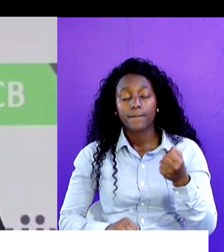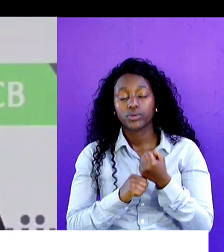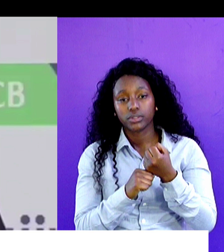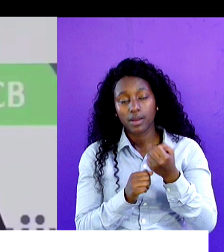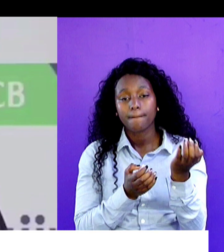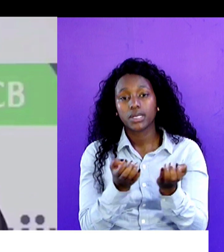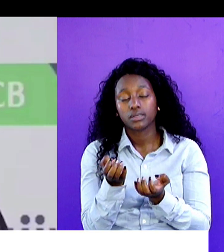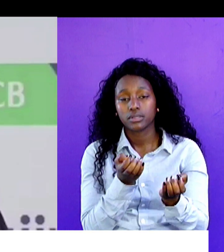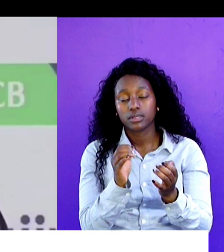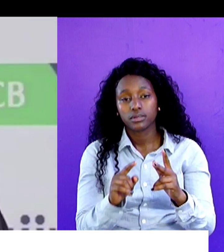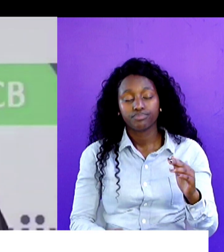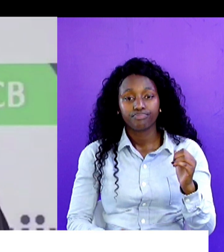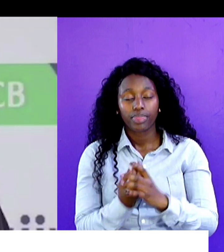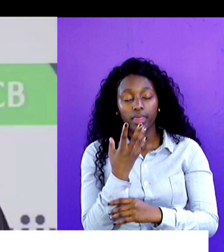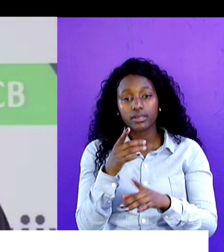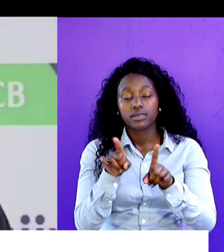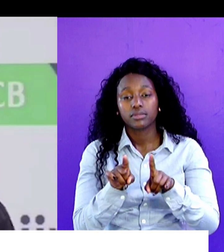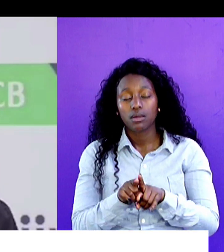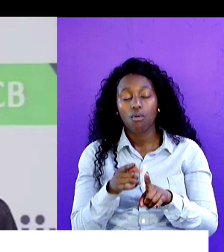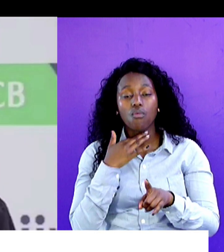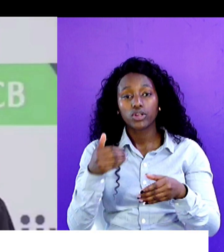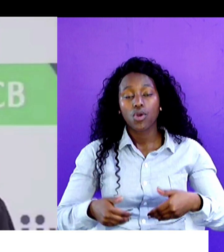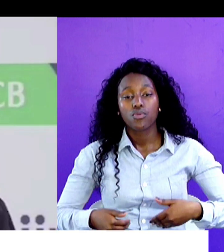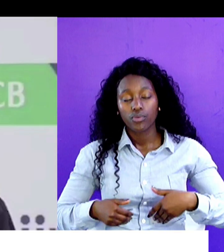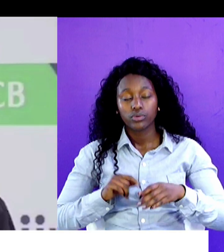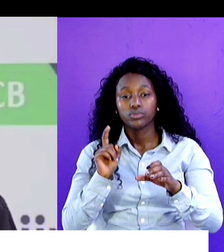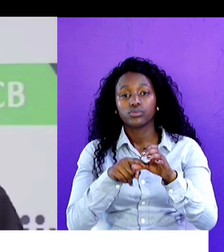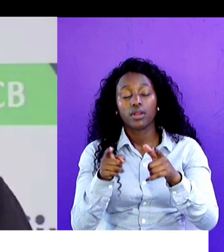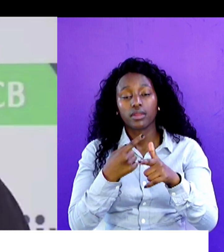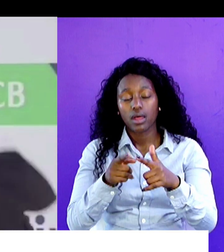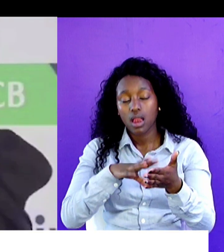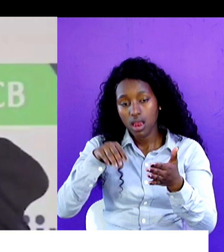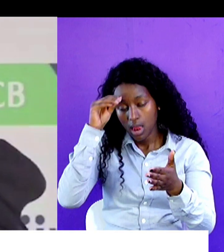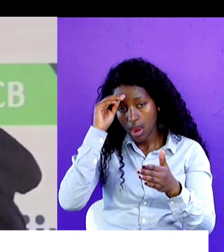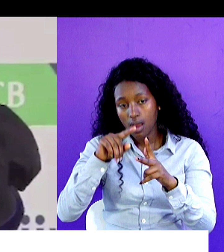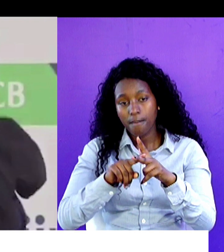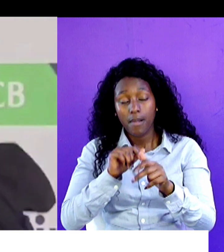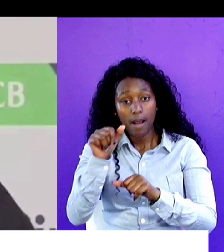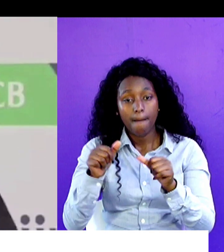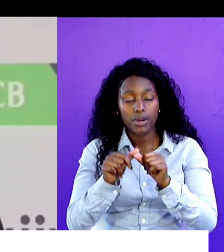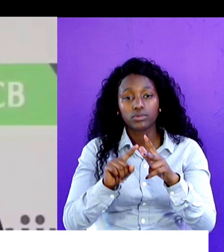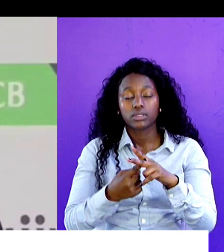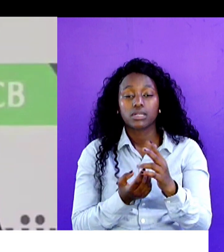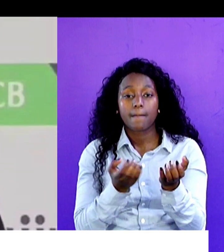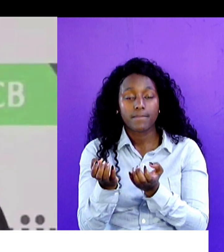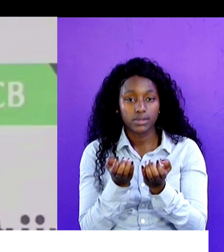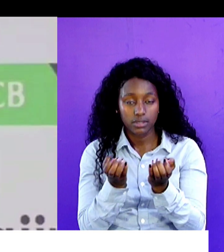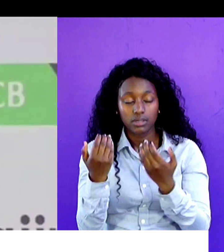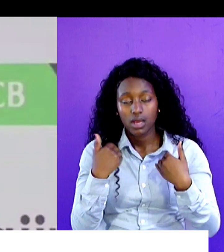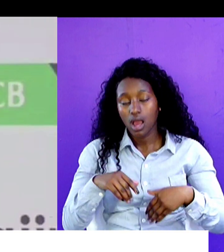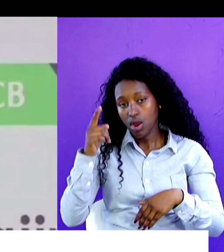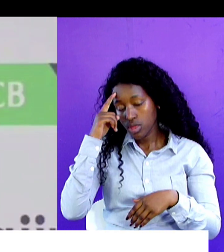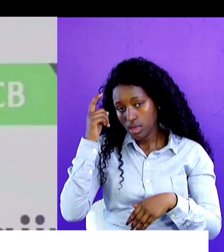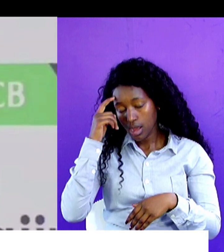incubation. Vijana wanaingia hapo, wanajifunza mambo ya kuanza biashara. So here I believe wale wana graduate leo, as you can see